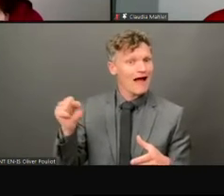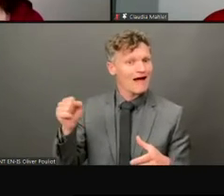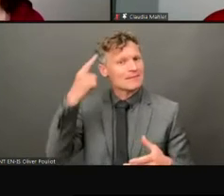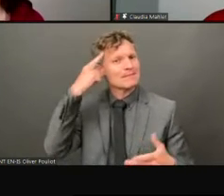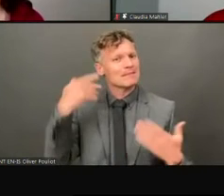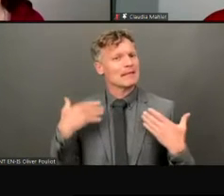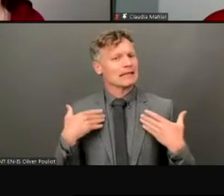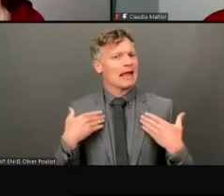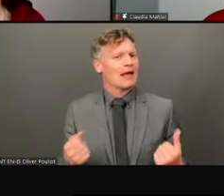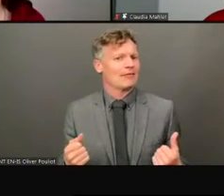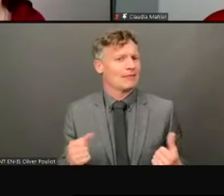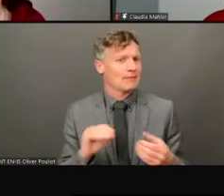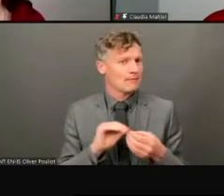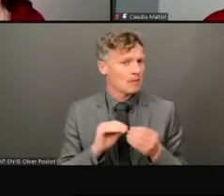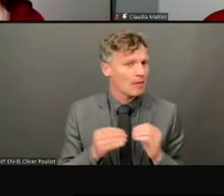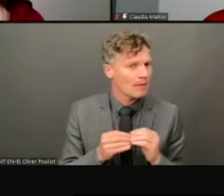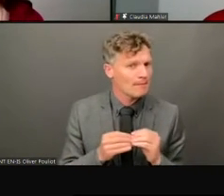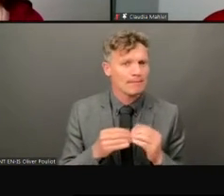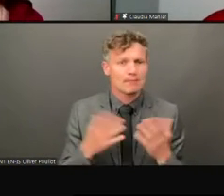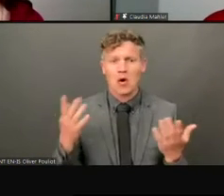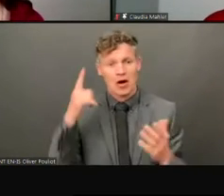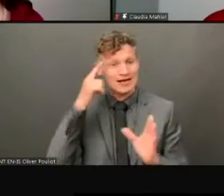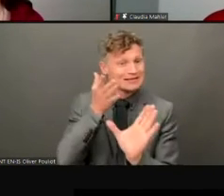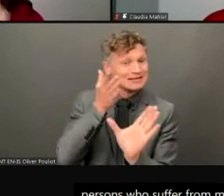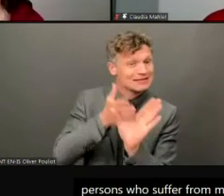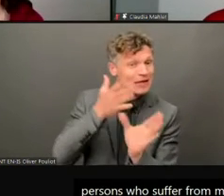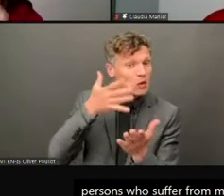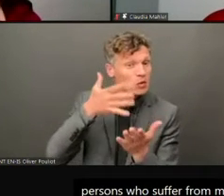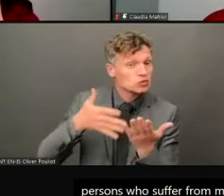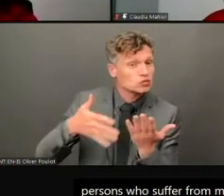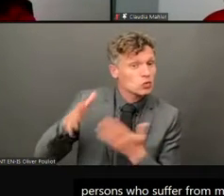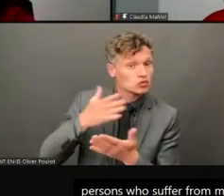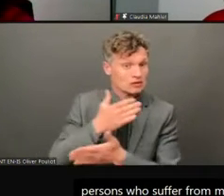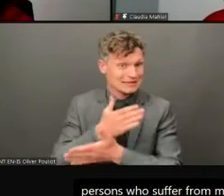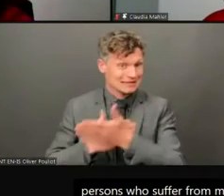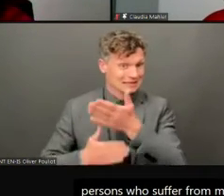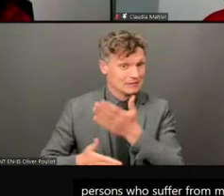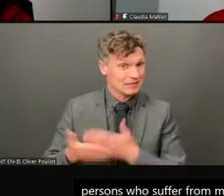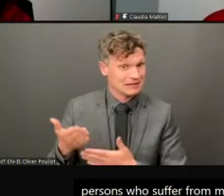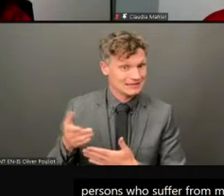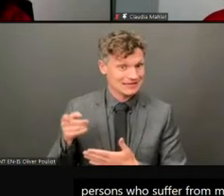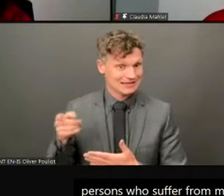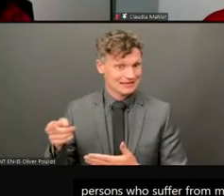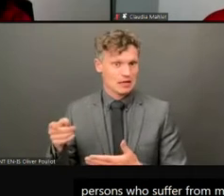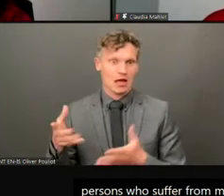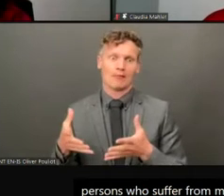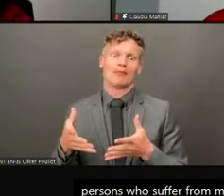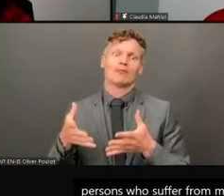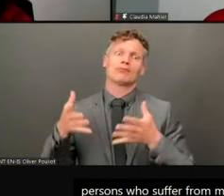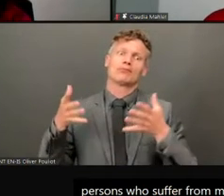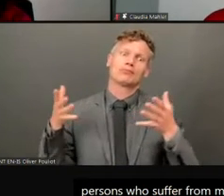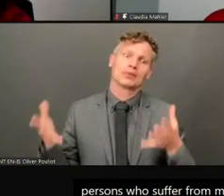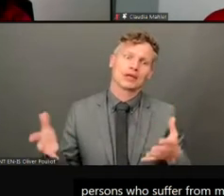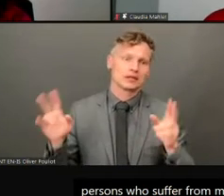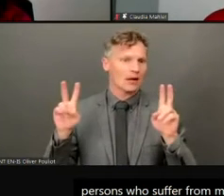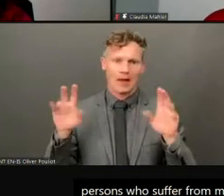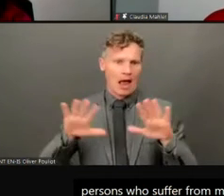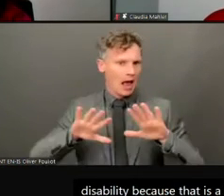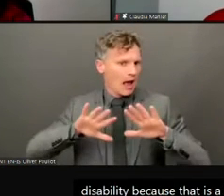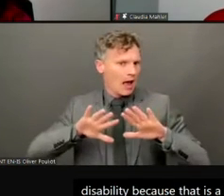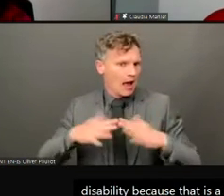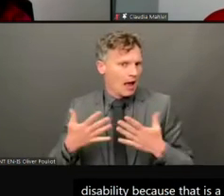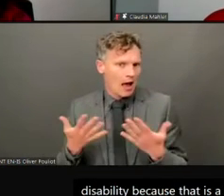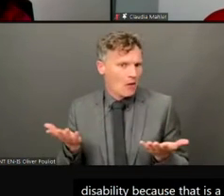conditions and psychosocial disability, because that is a huge topic and we really need to tackle this from a human